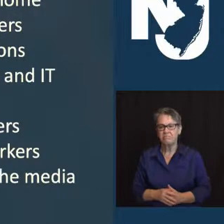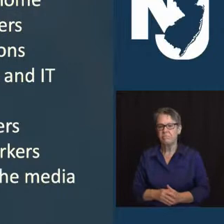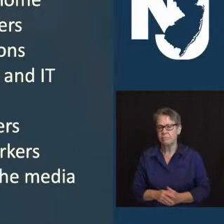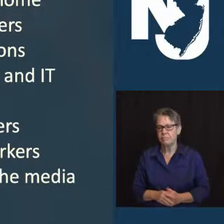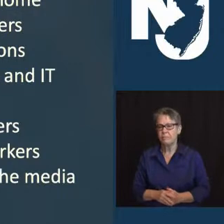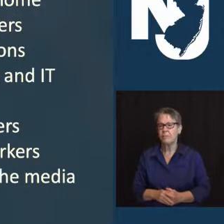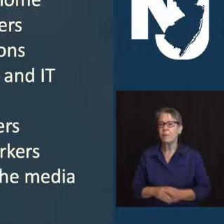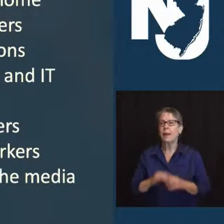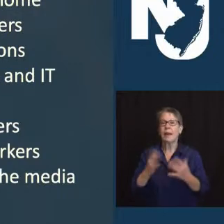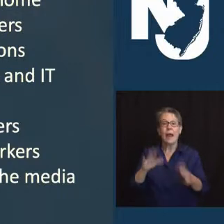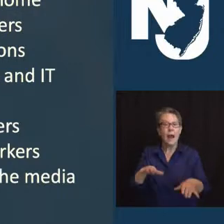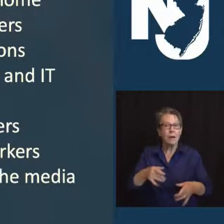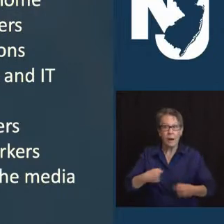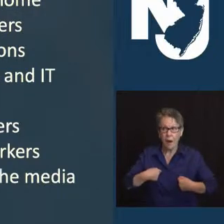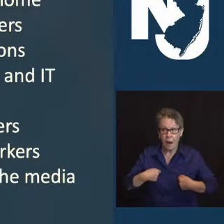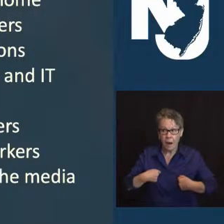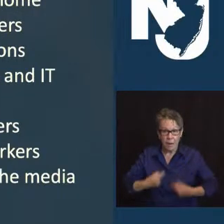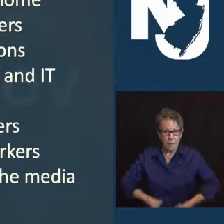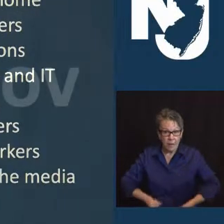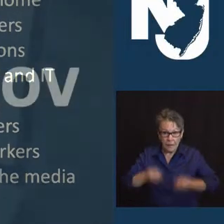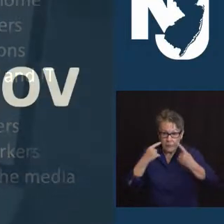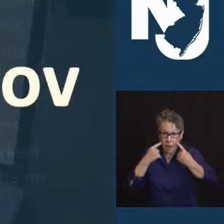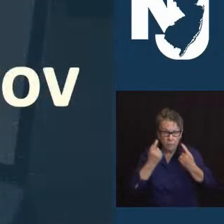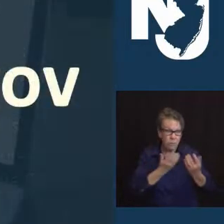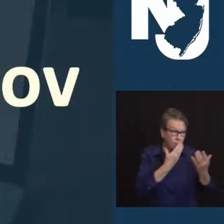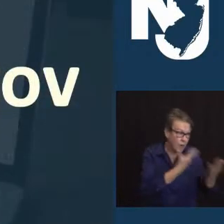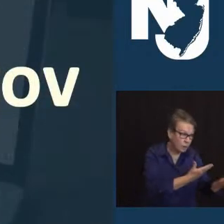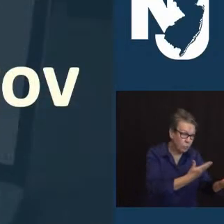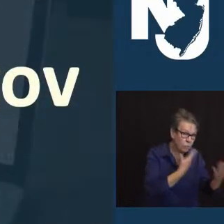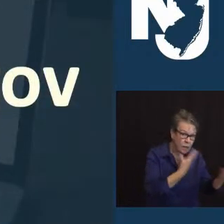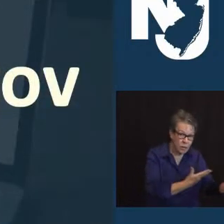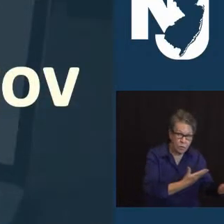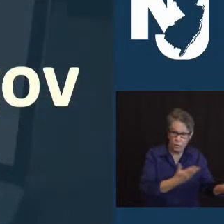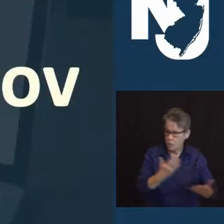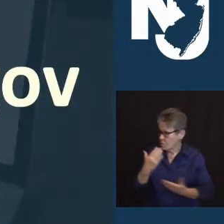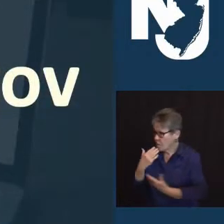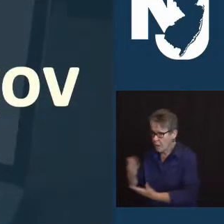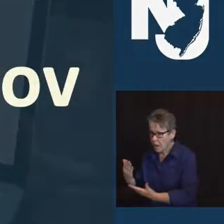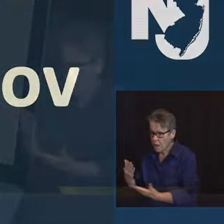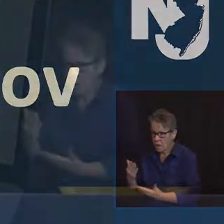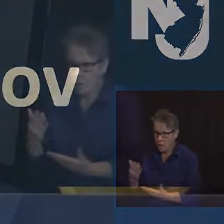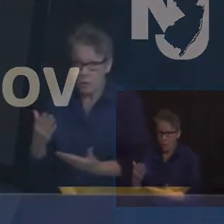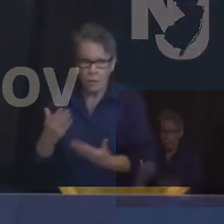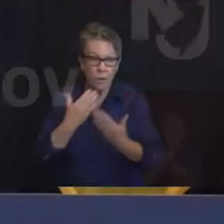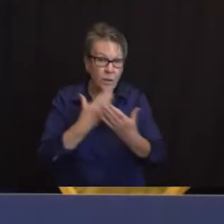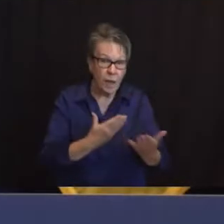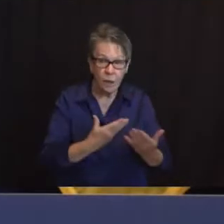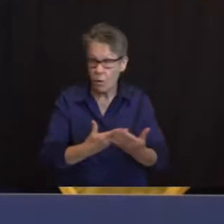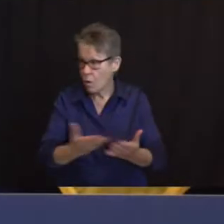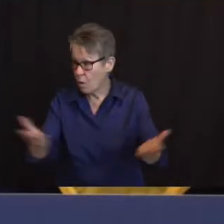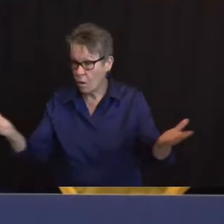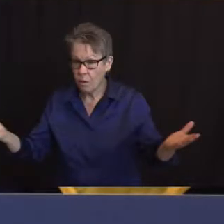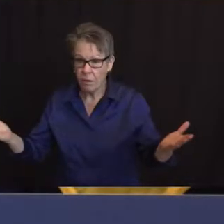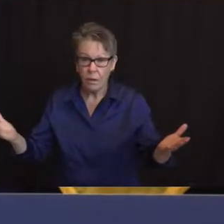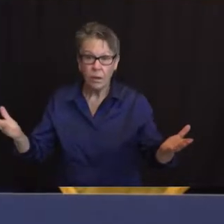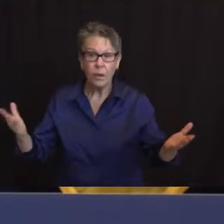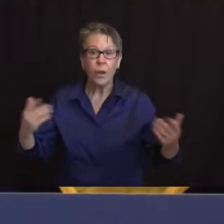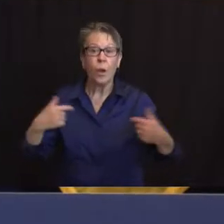everybody. Again, Judy and Tina, blessings and thanks. And again, we'll be on the